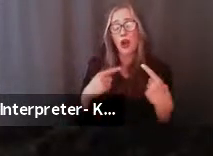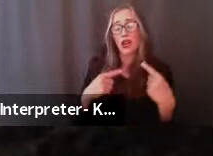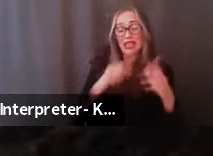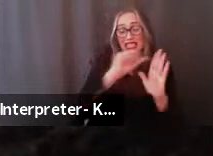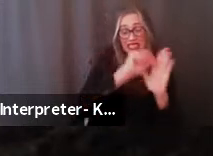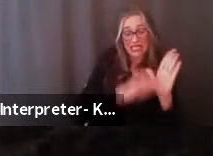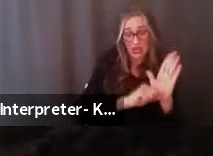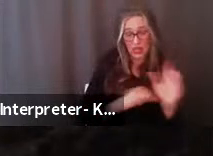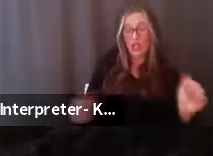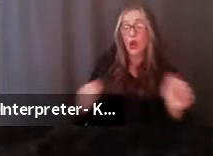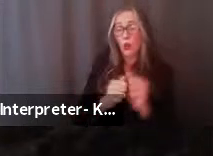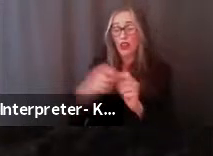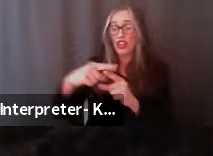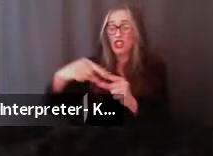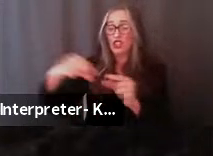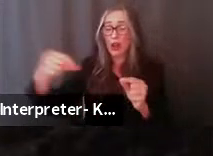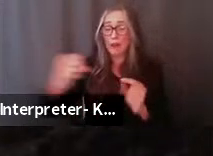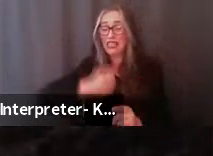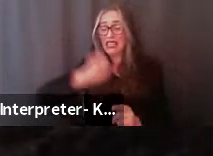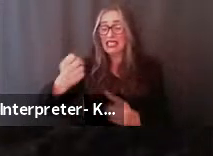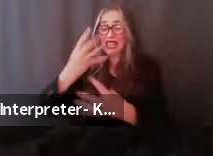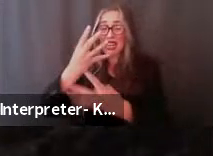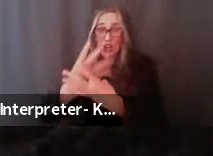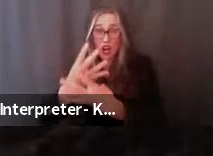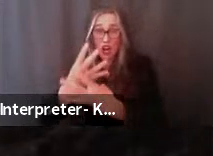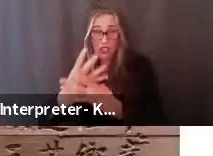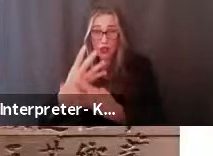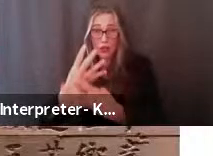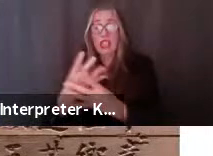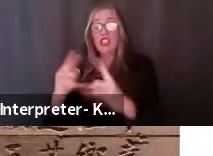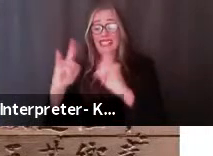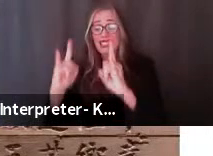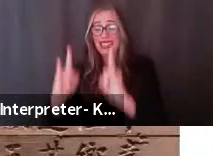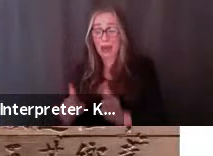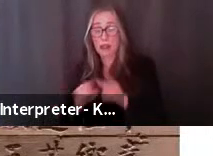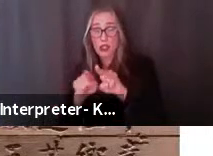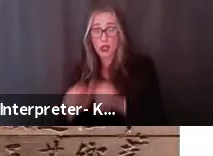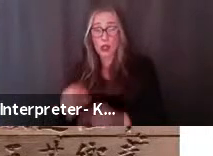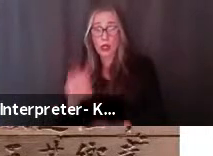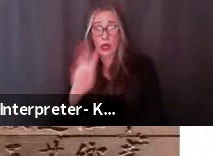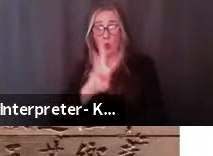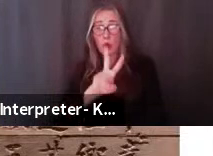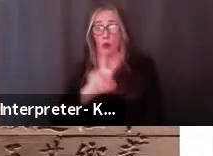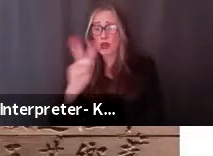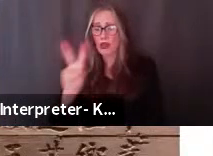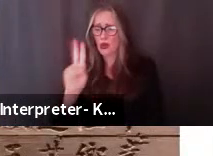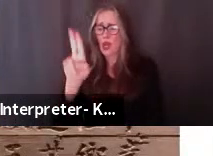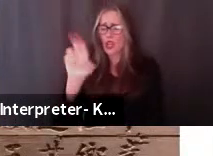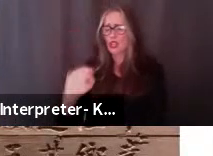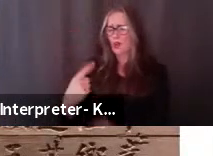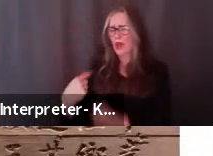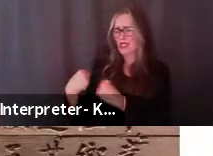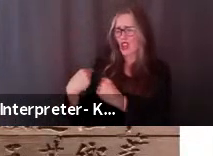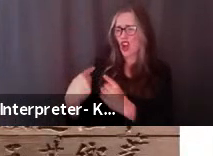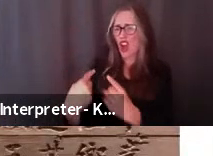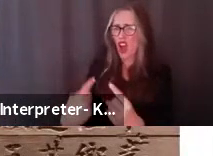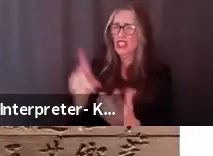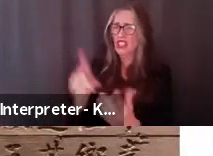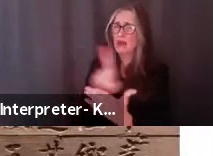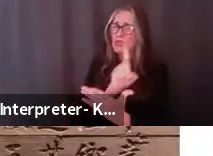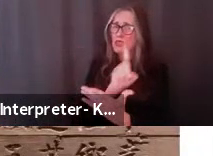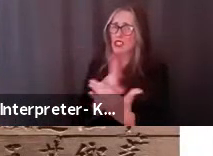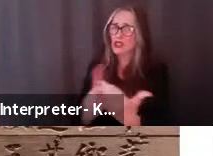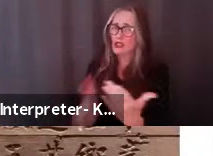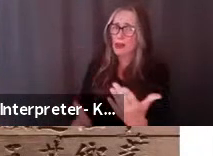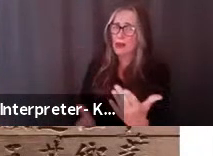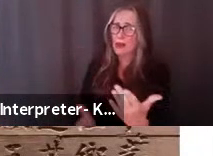japanese incarceration during world war ii the u.s has a long history of discriminatory immigration rhetoric